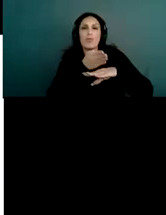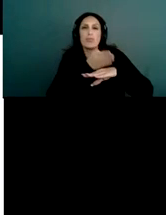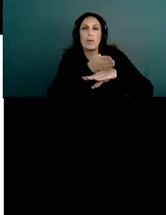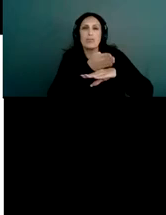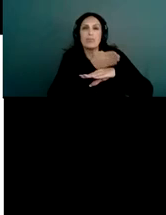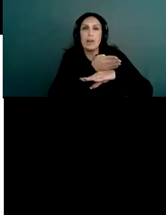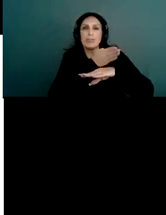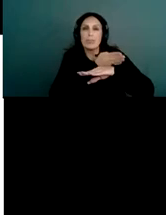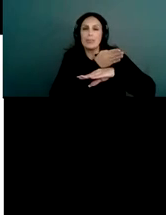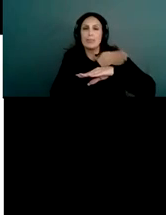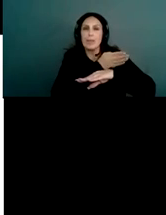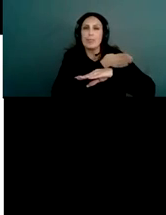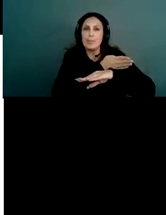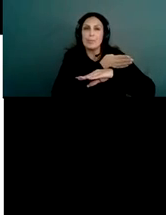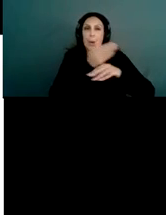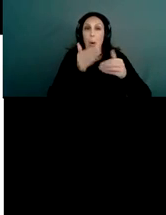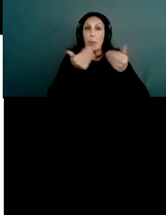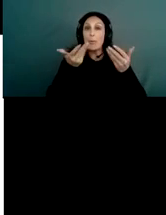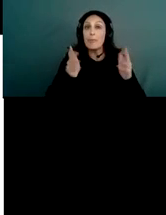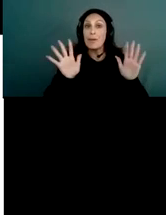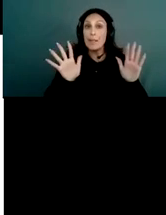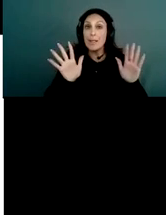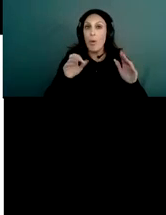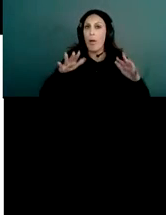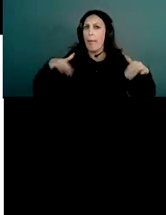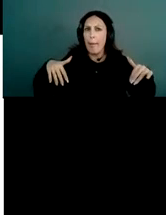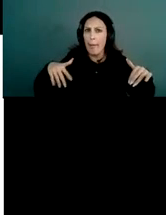activities within this comprehensive unit.